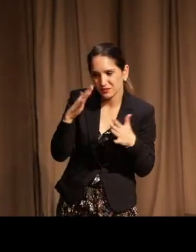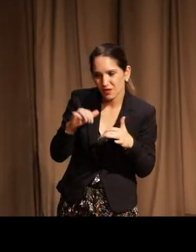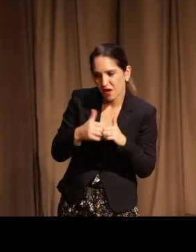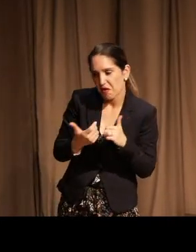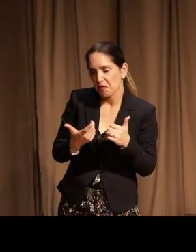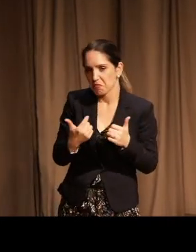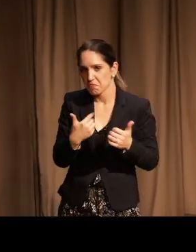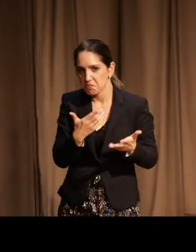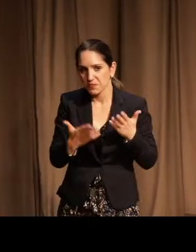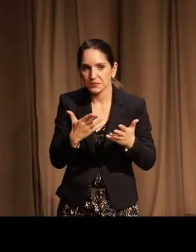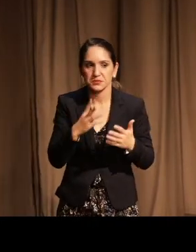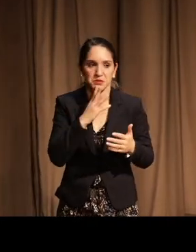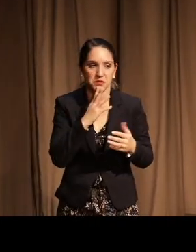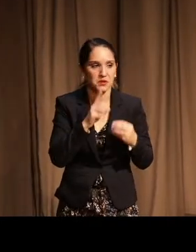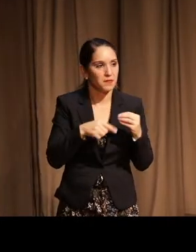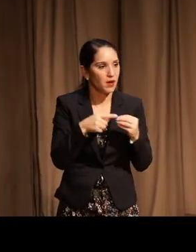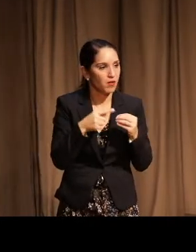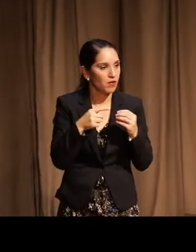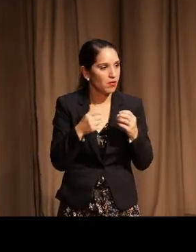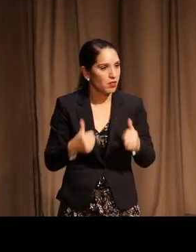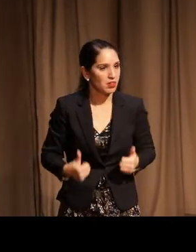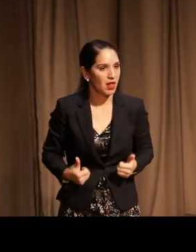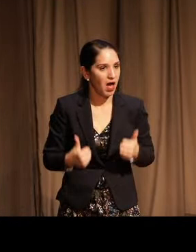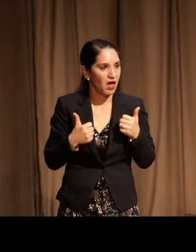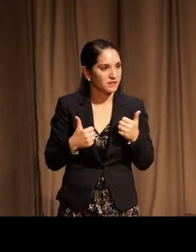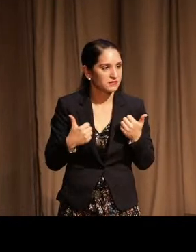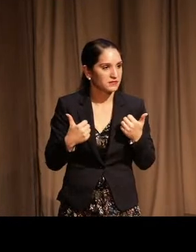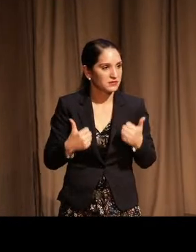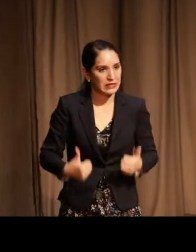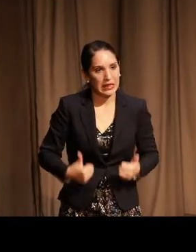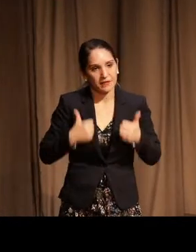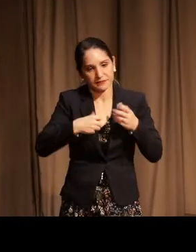too, about the life of this woman,